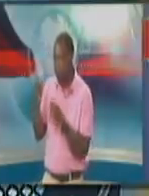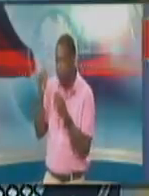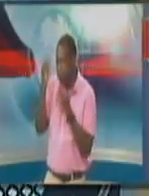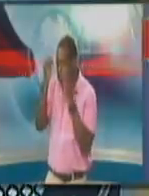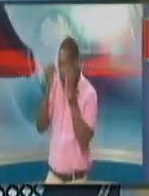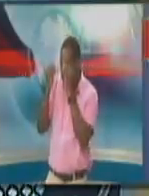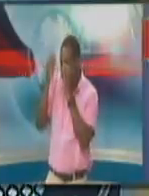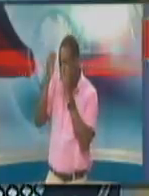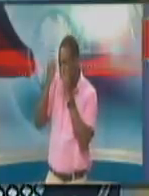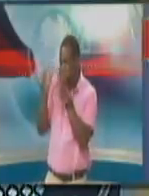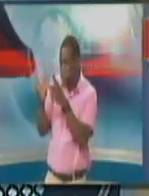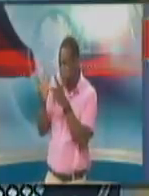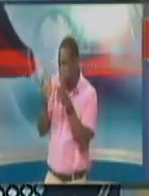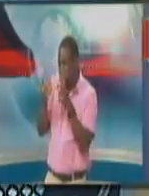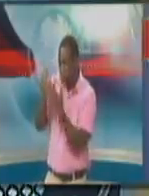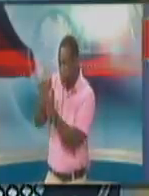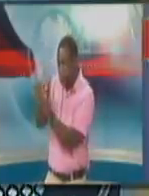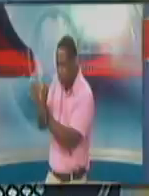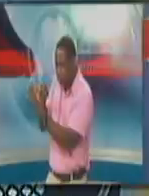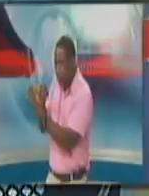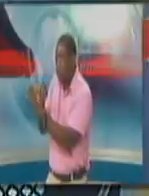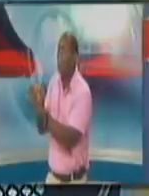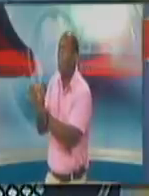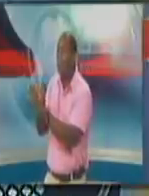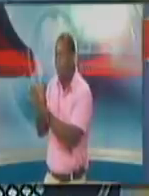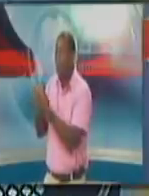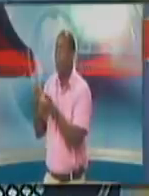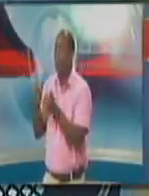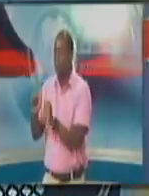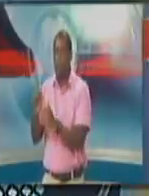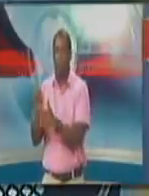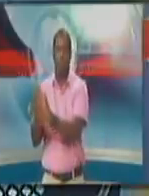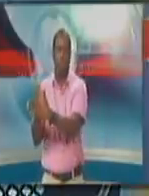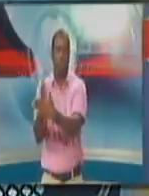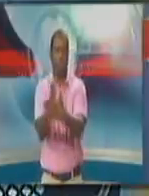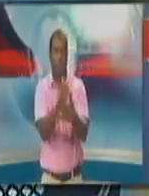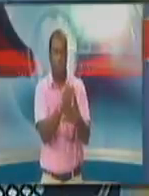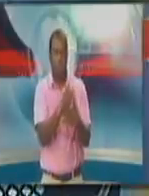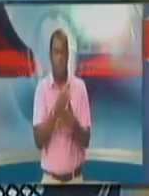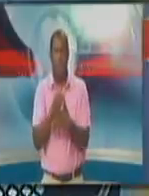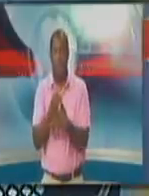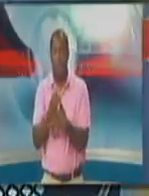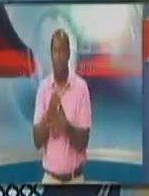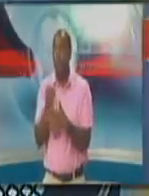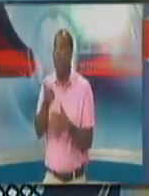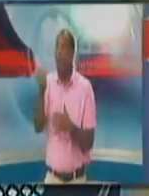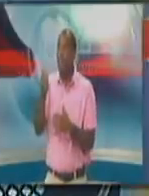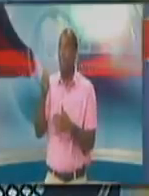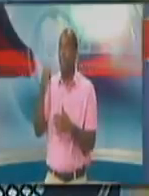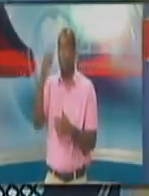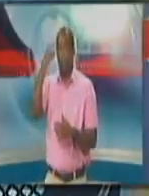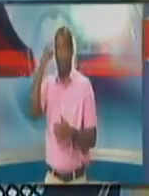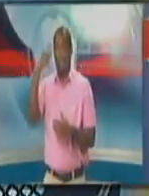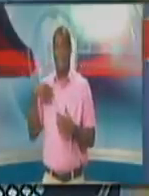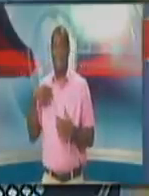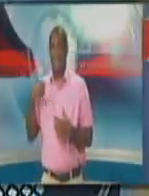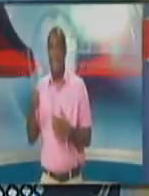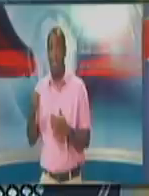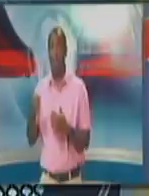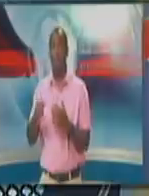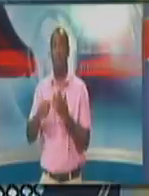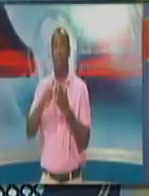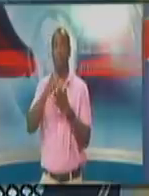reputable mental health journals, we share that information with each other. Not just mental health journals, even general medical journals are